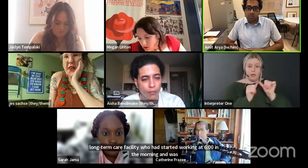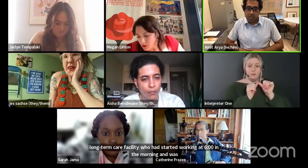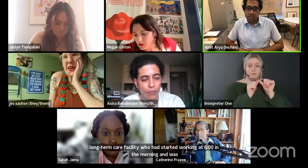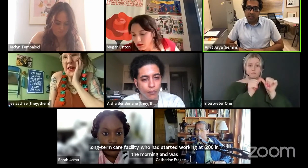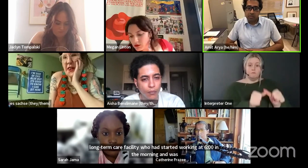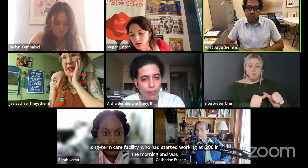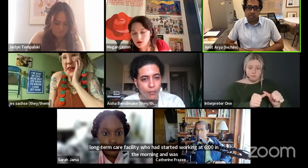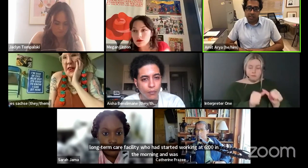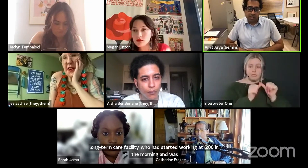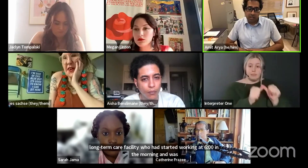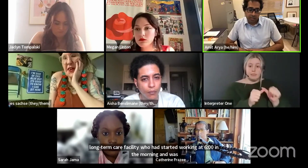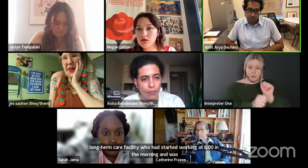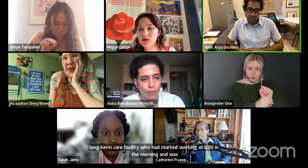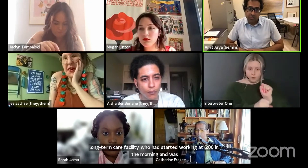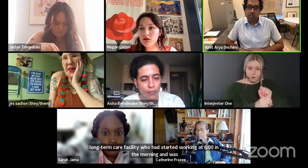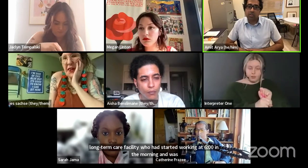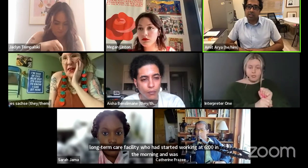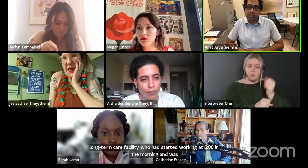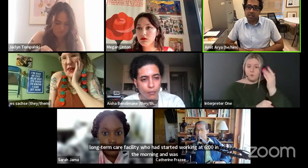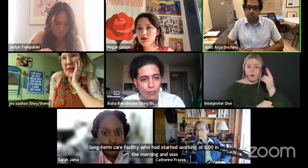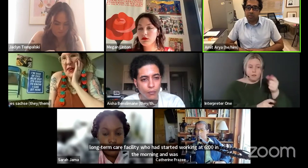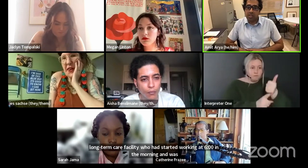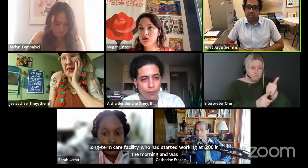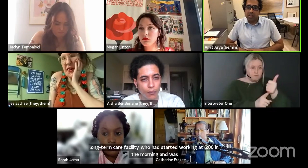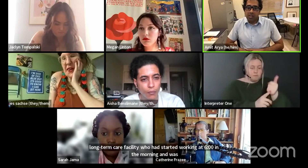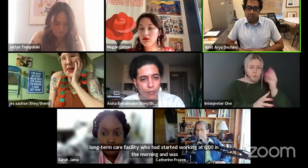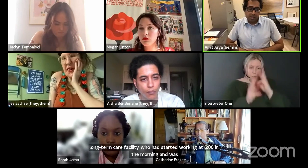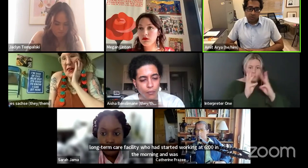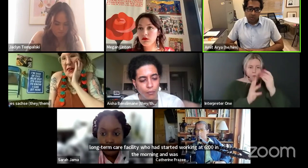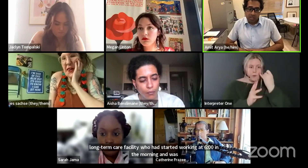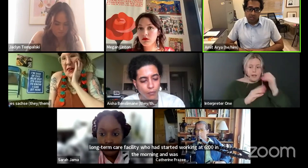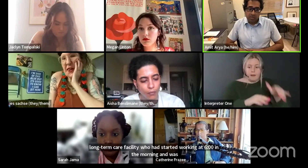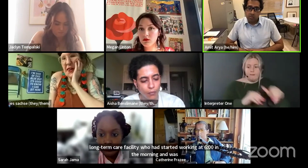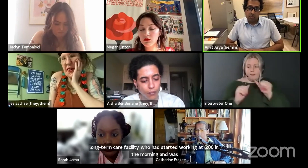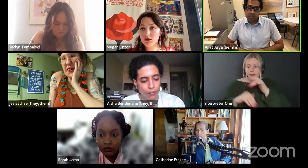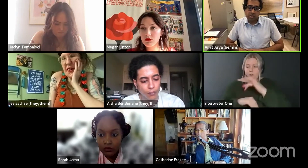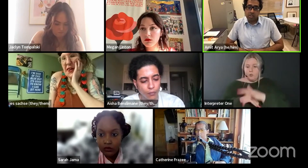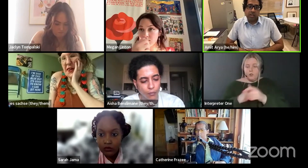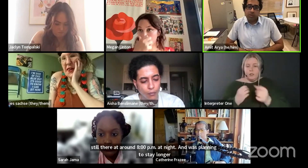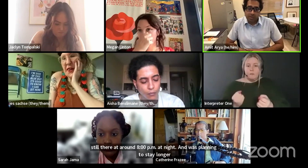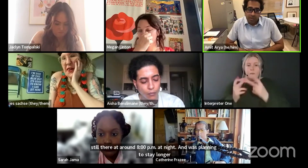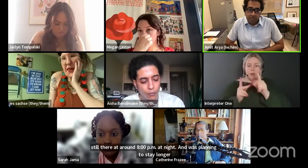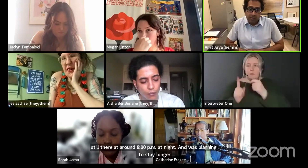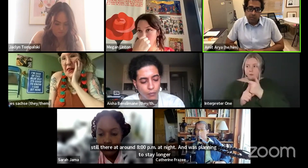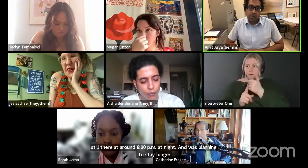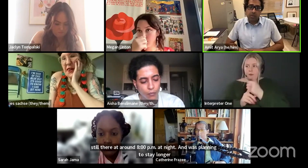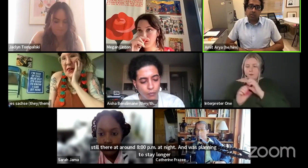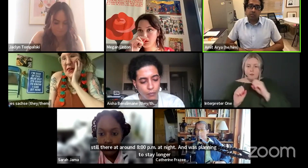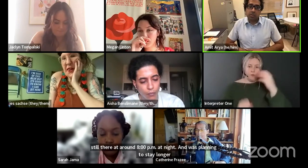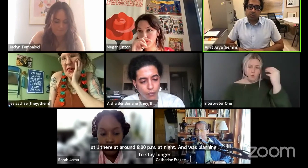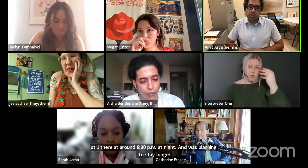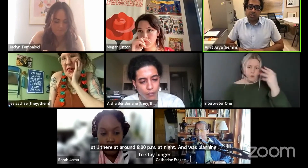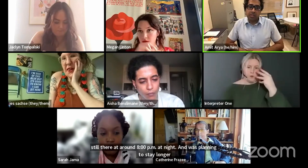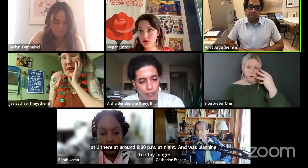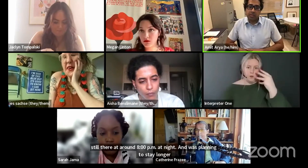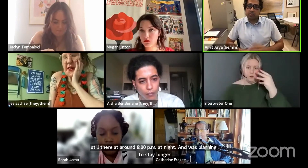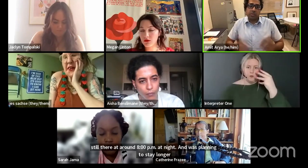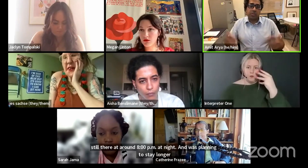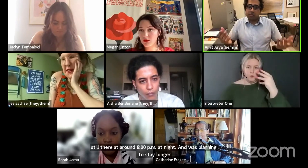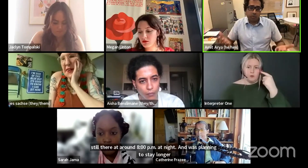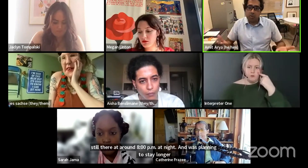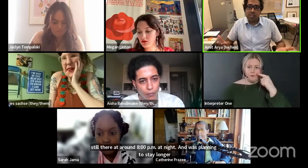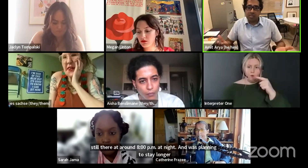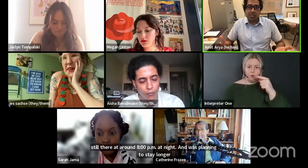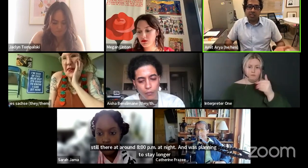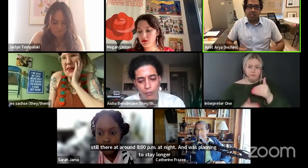because she was worried that if she left early, there would be several residents who wouldn't get a shower for, you know, really the next,